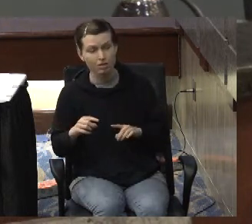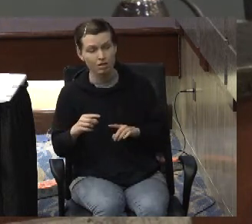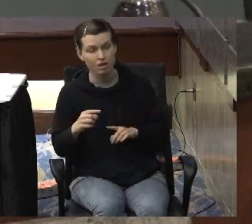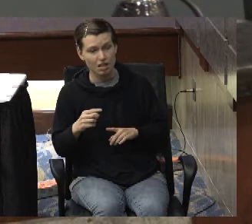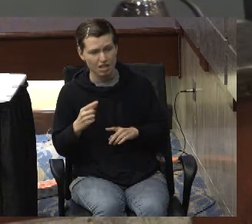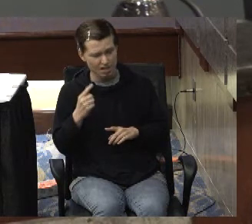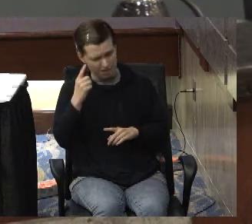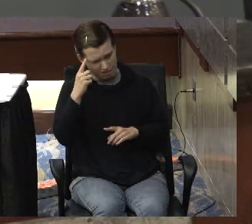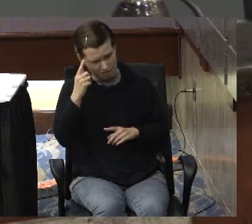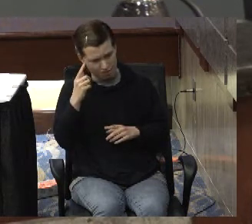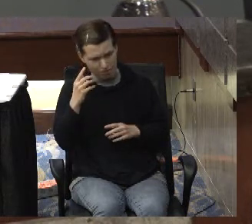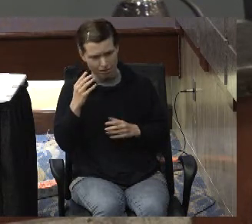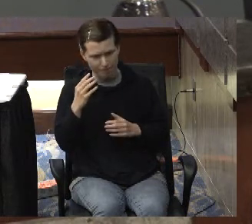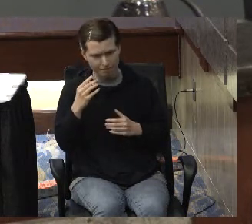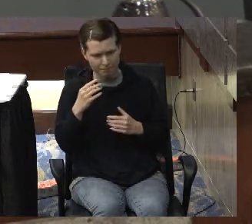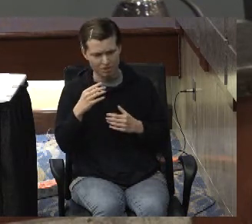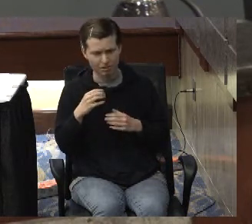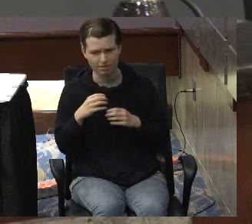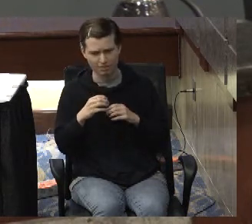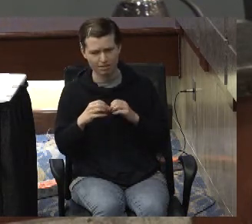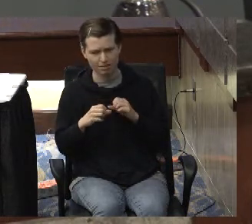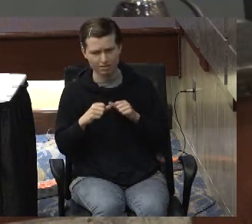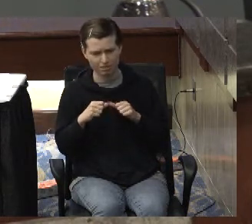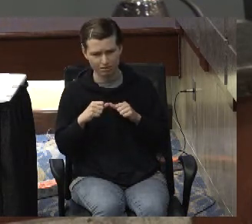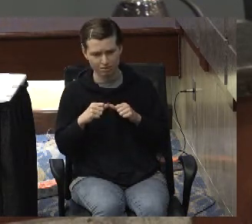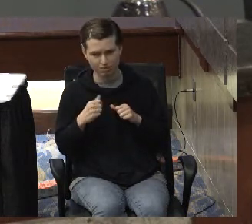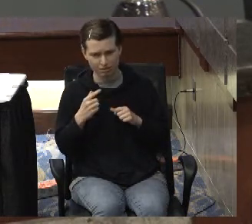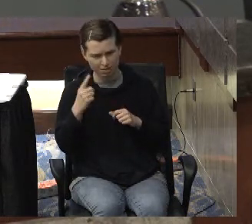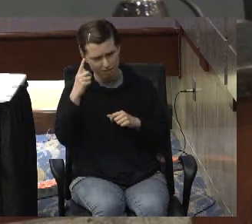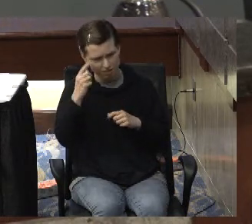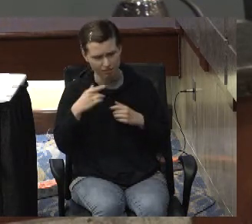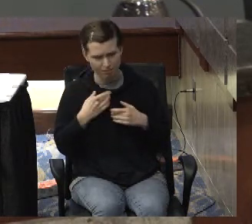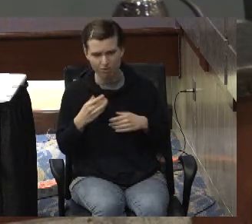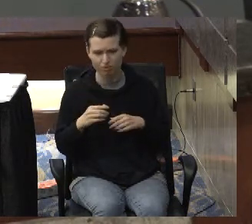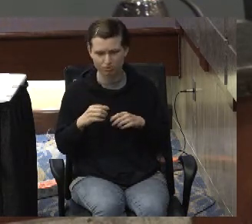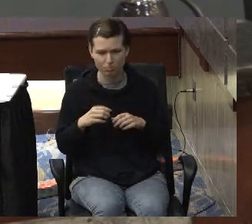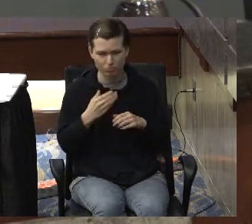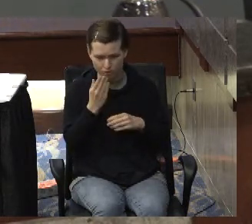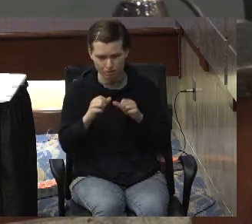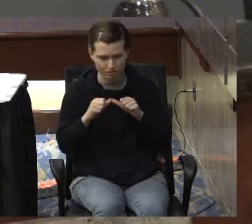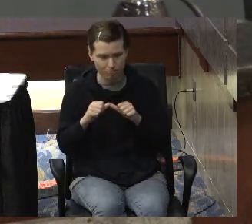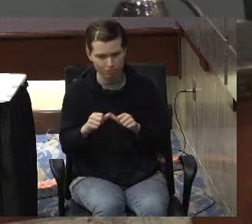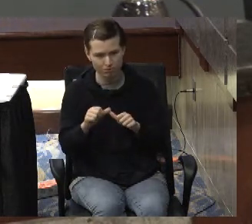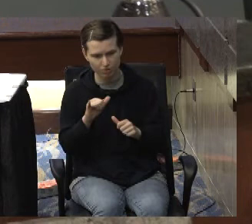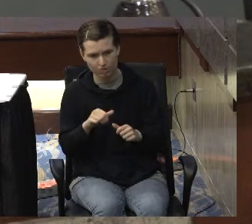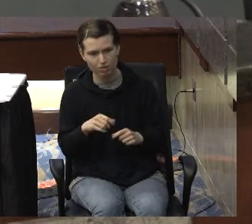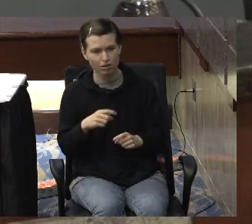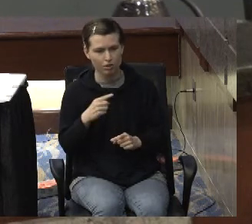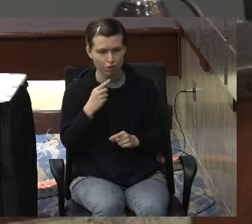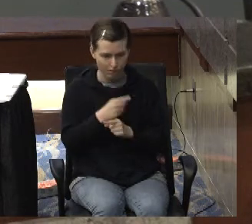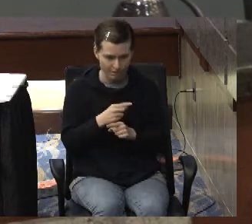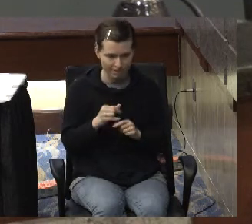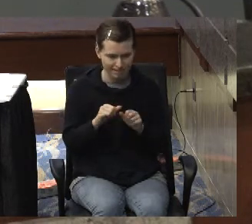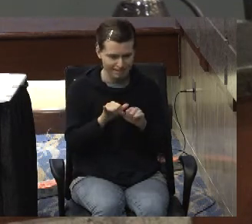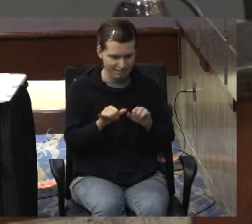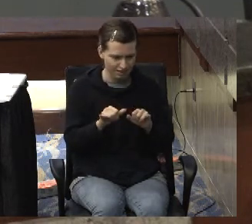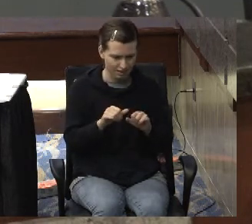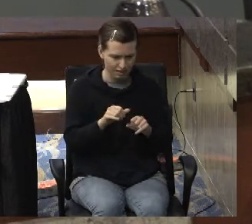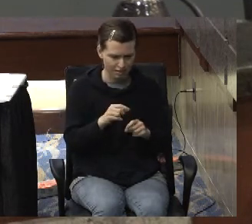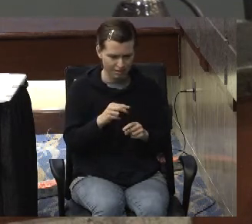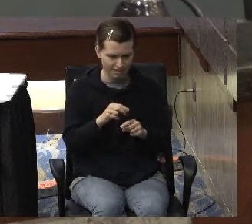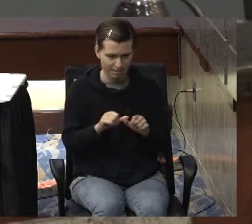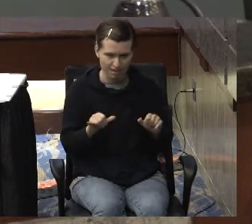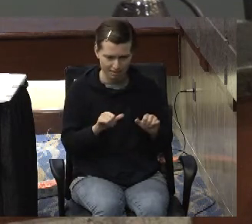approach that y'all have authorized us to take on the right vehicle and the right type of vehicle and the right size of vehicle. And I remain